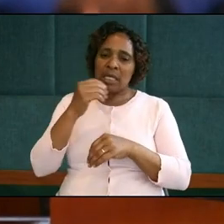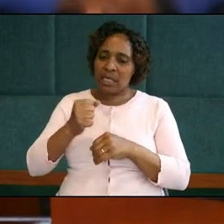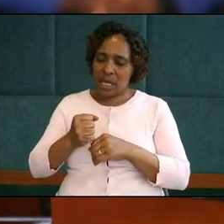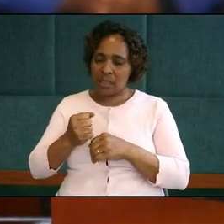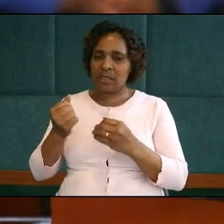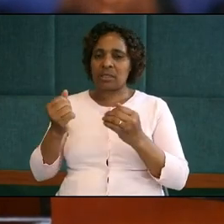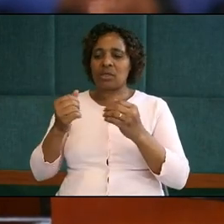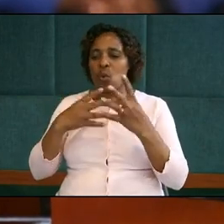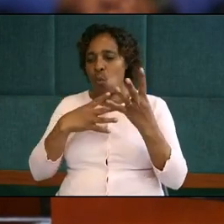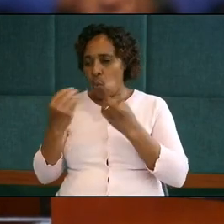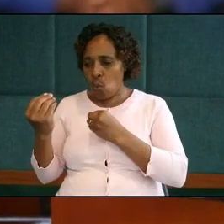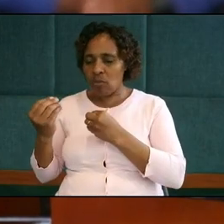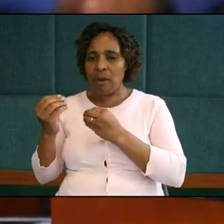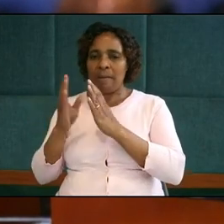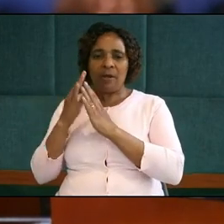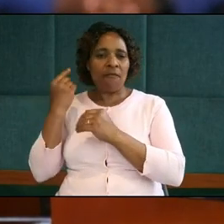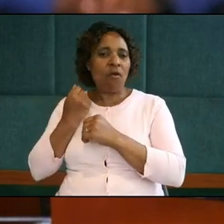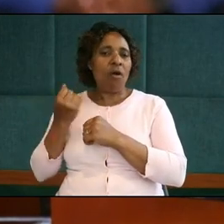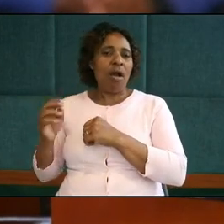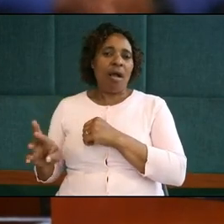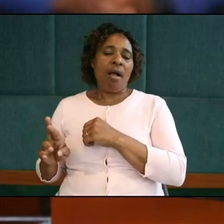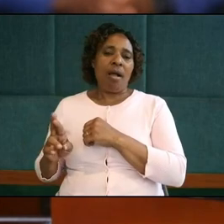her. It was then that